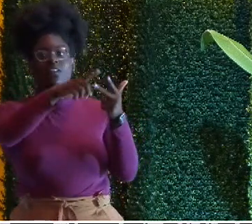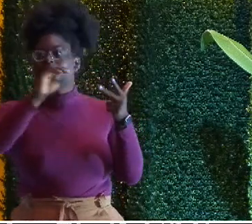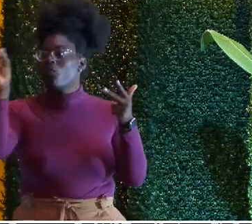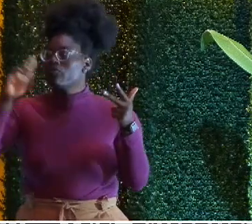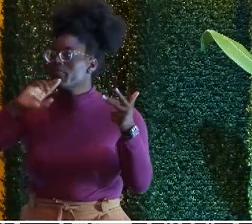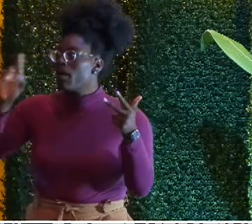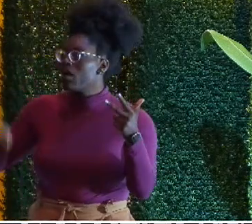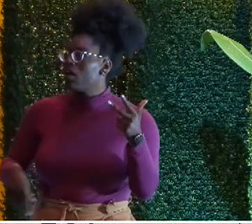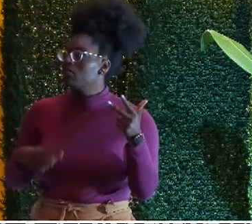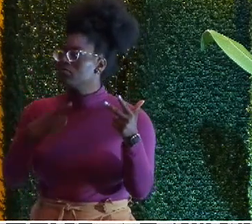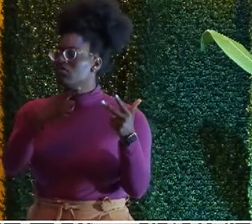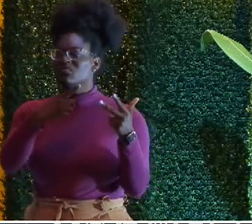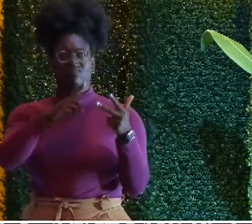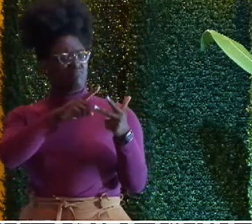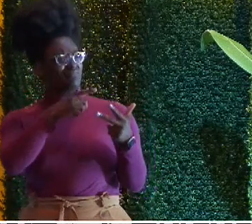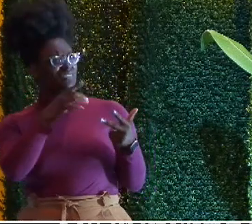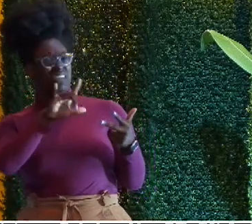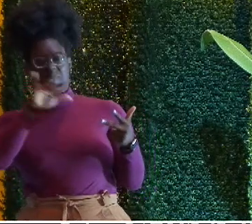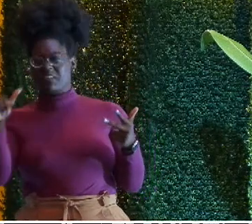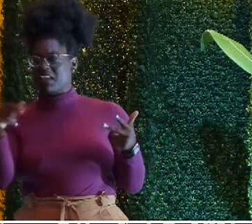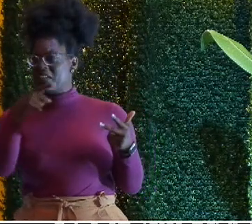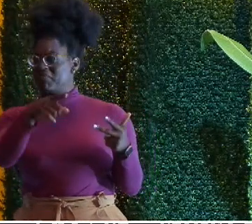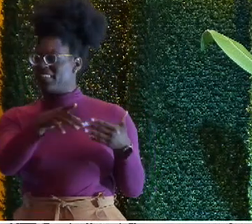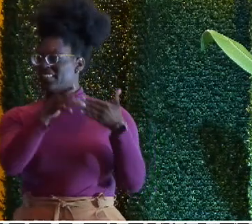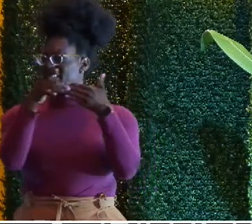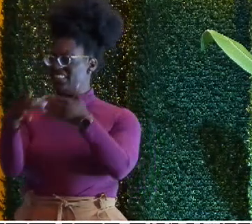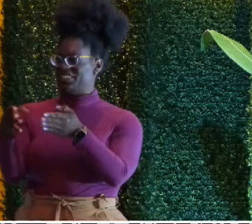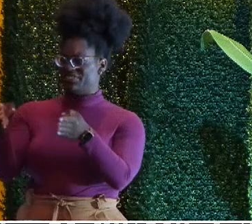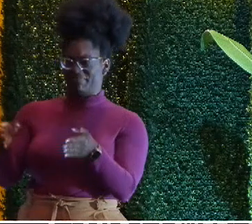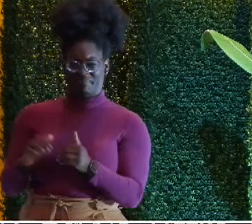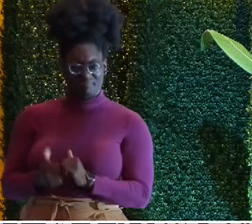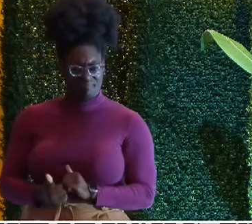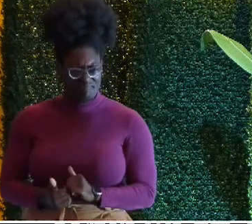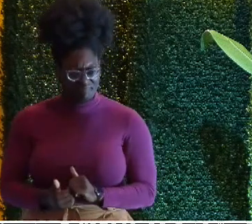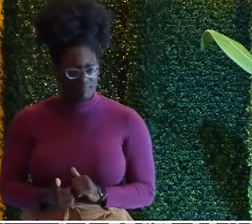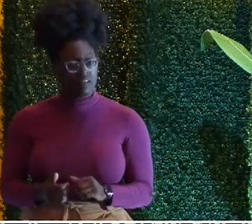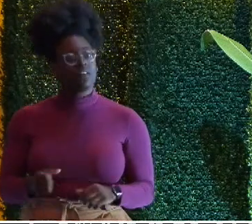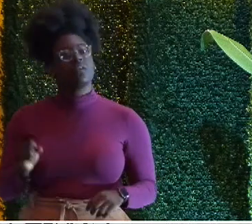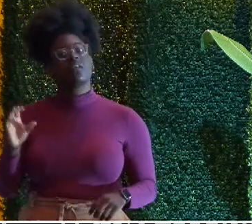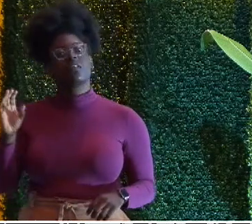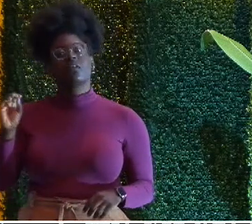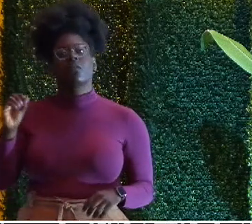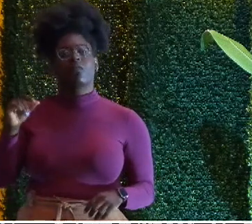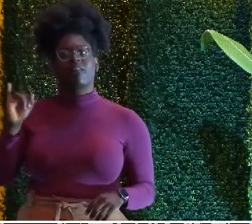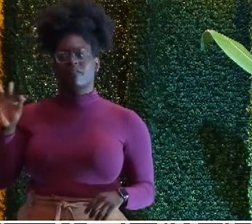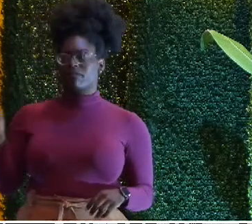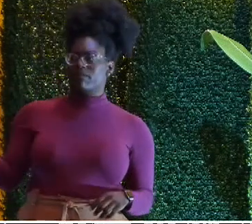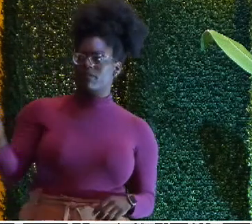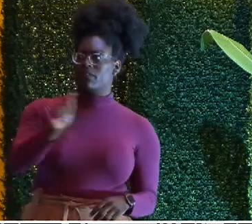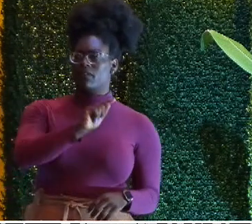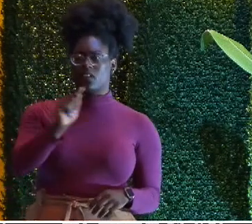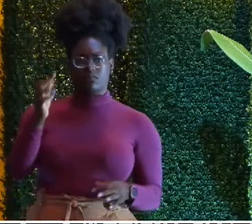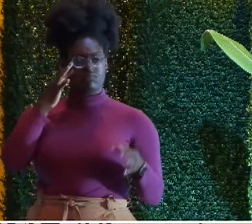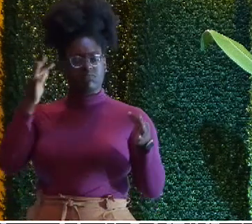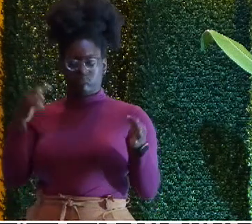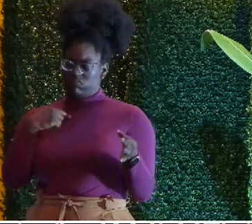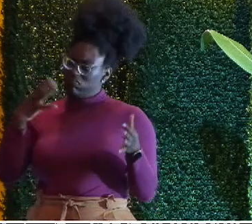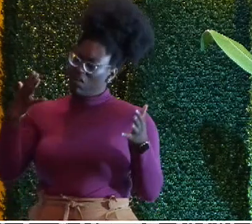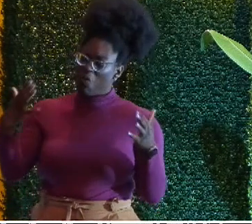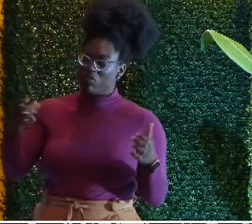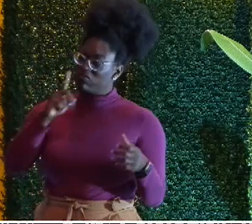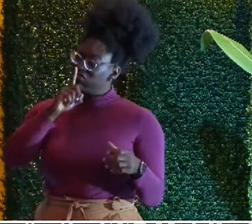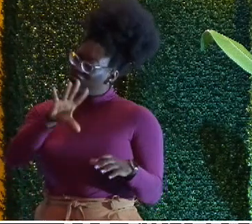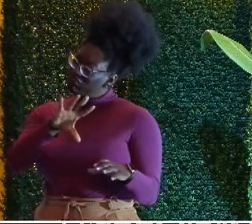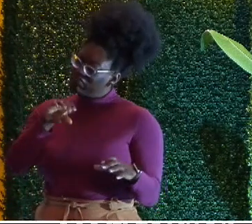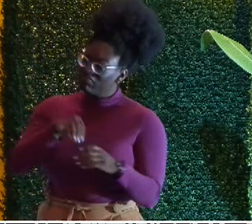right? You and all of us in this room have the charge of being serious leaders to get us to this black trans future, right?